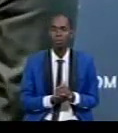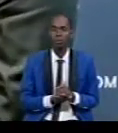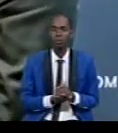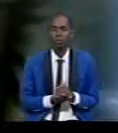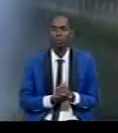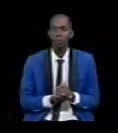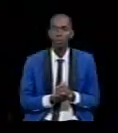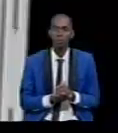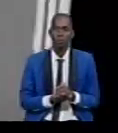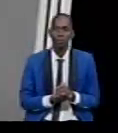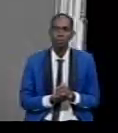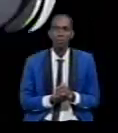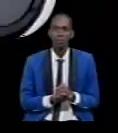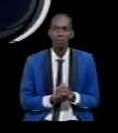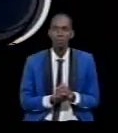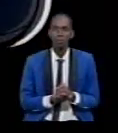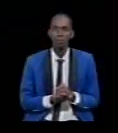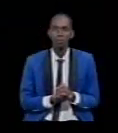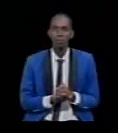Thank you.